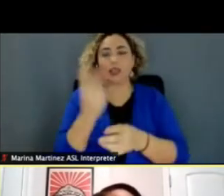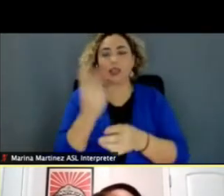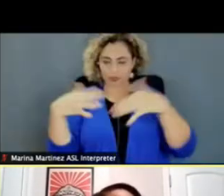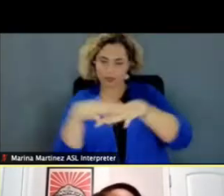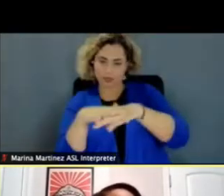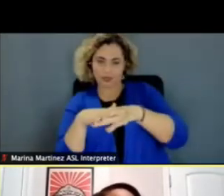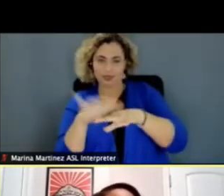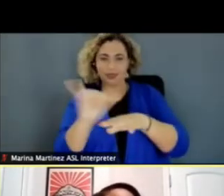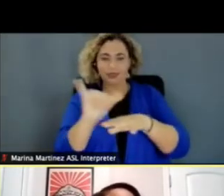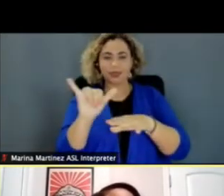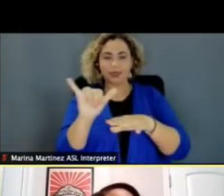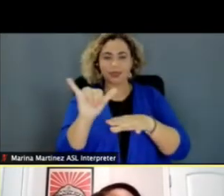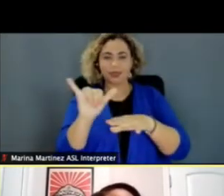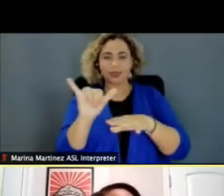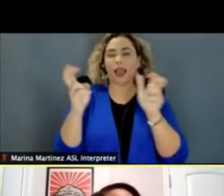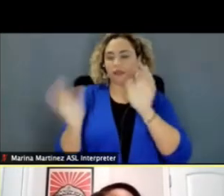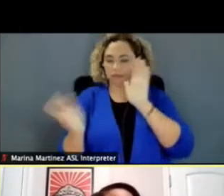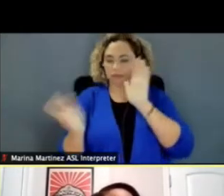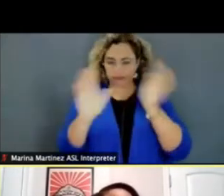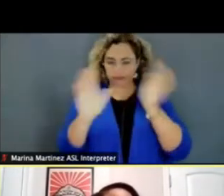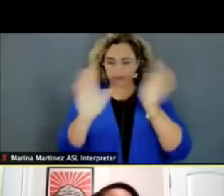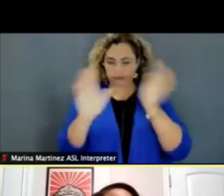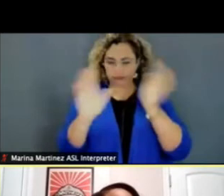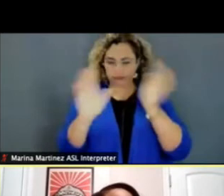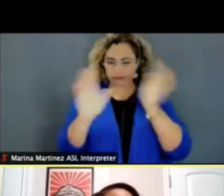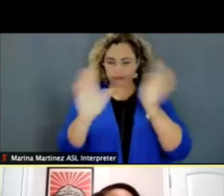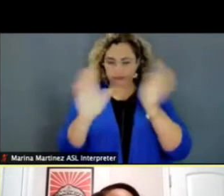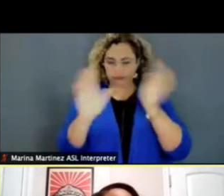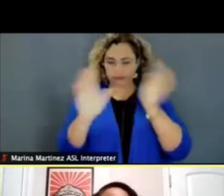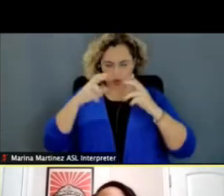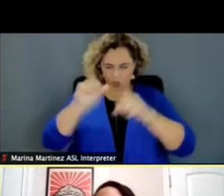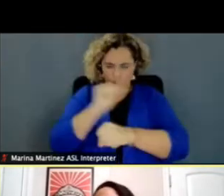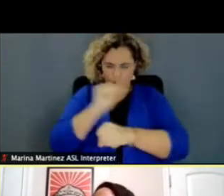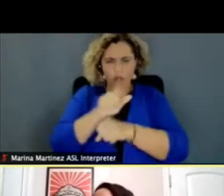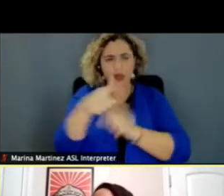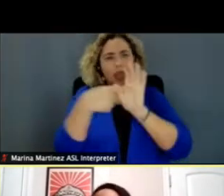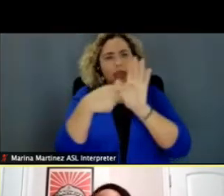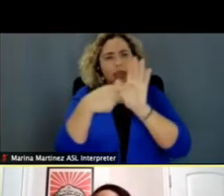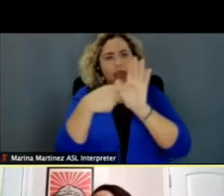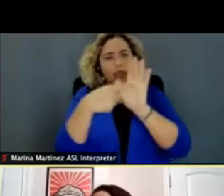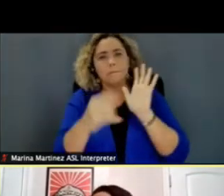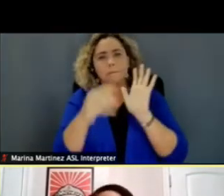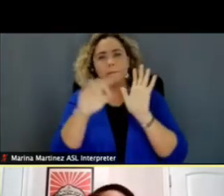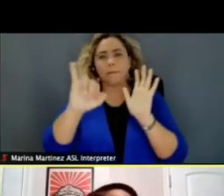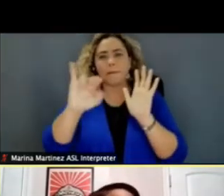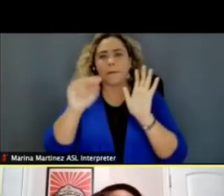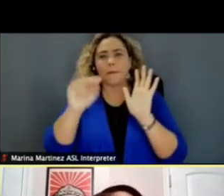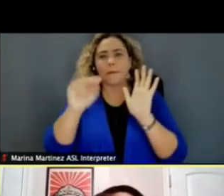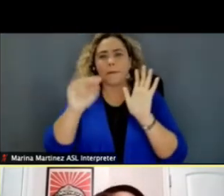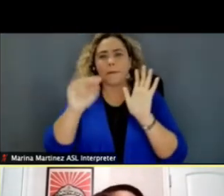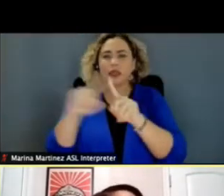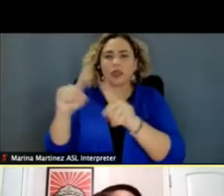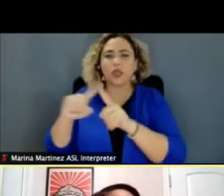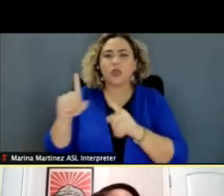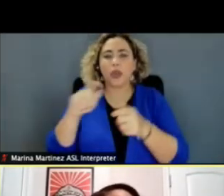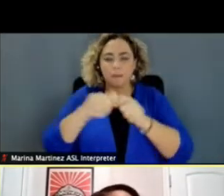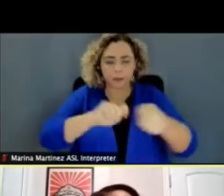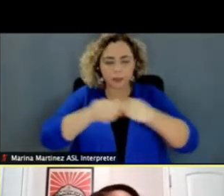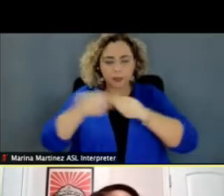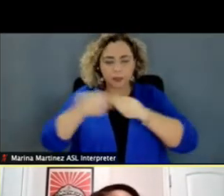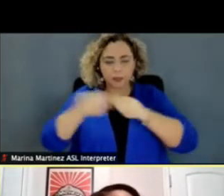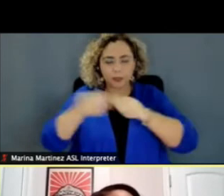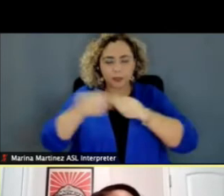within these works. And my figurative works, the images are created by like ripped pieces of paper